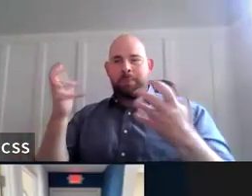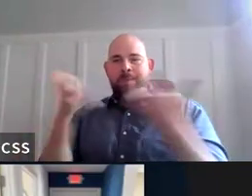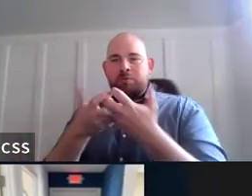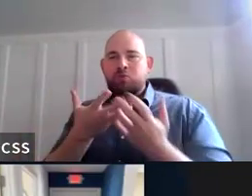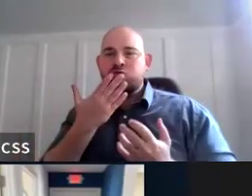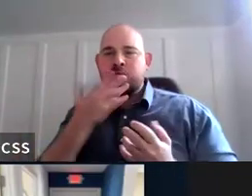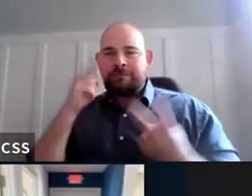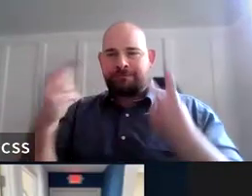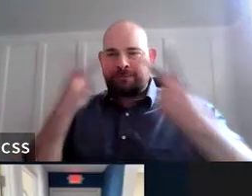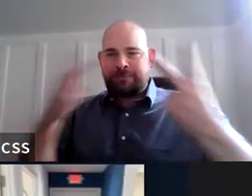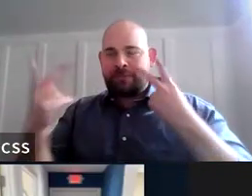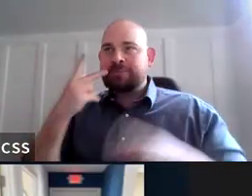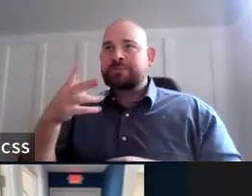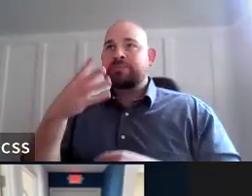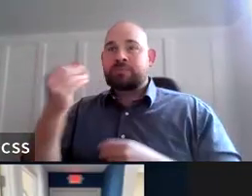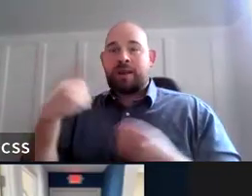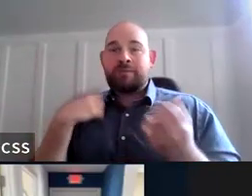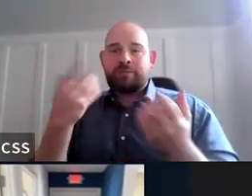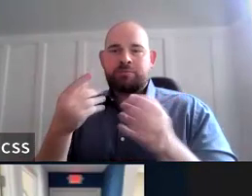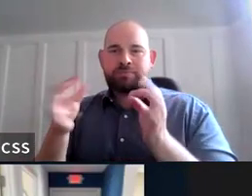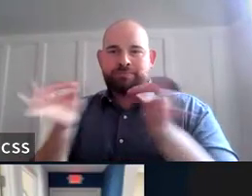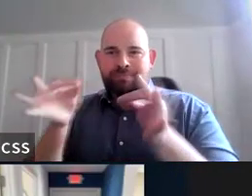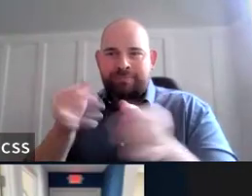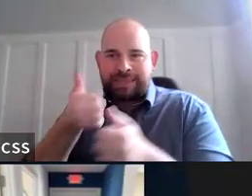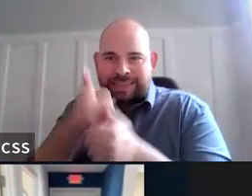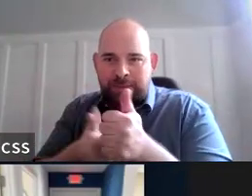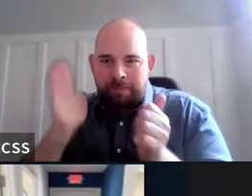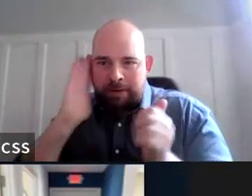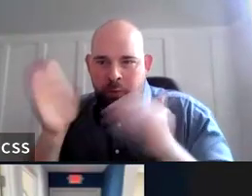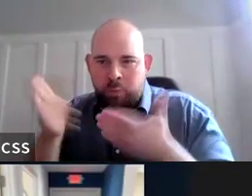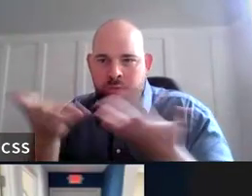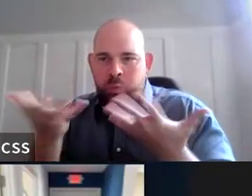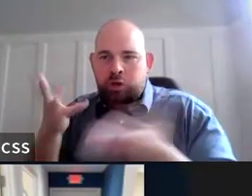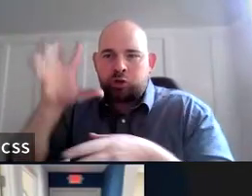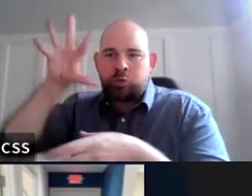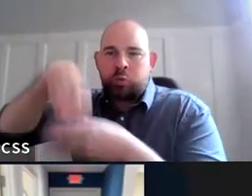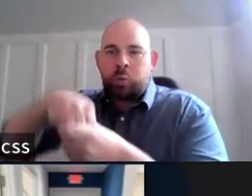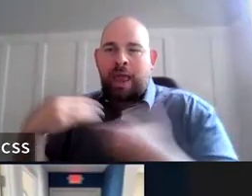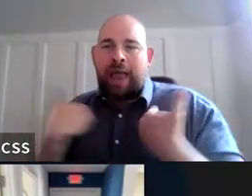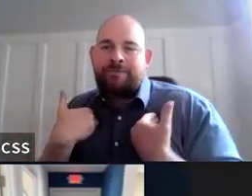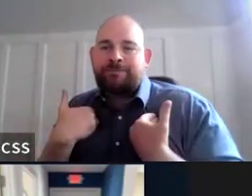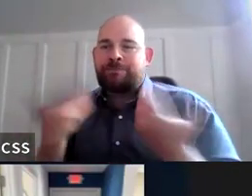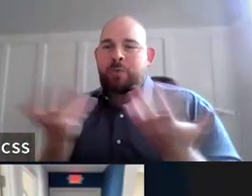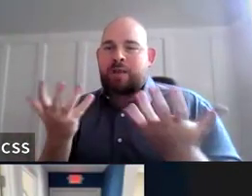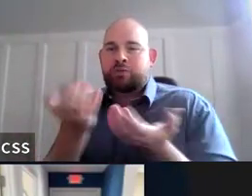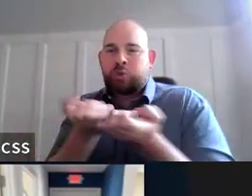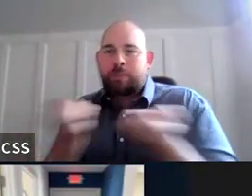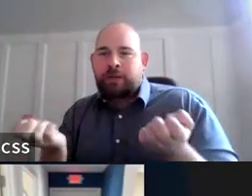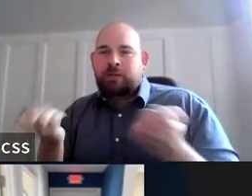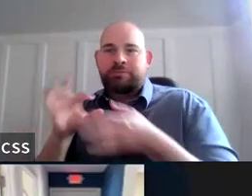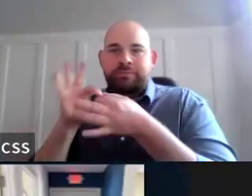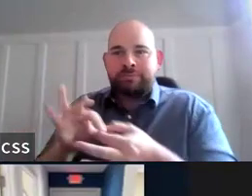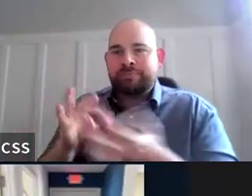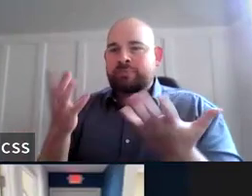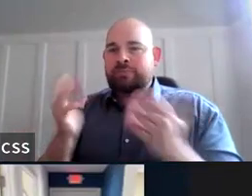of that cream type color. Again, very visually appealing and comforting. They explained that in each